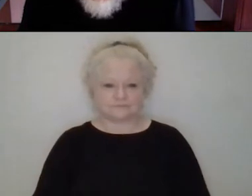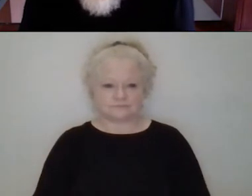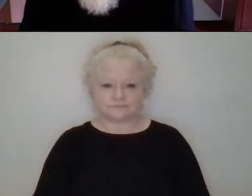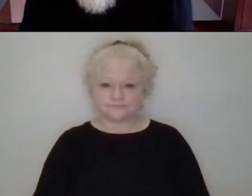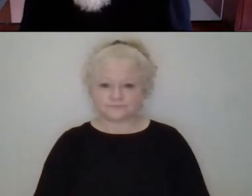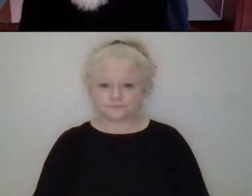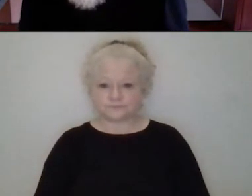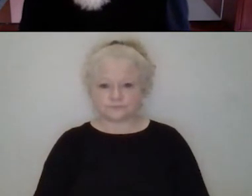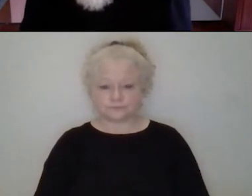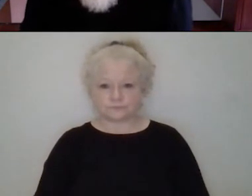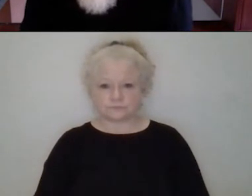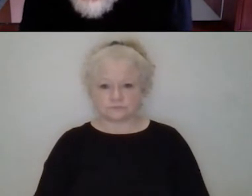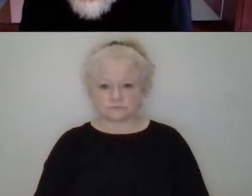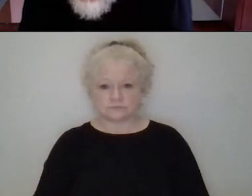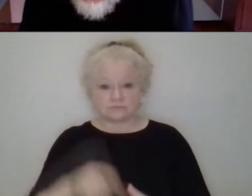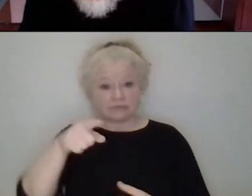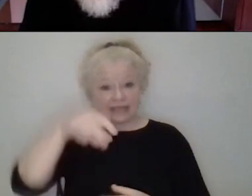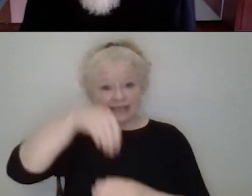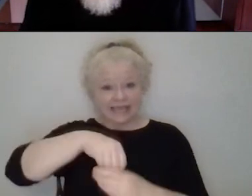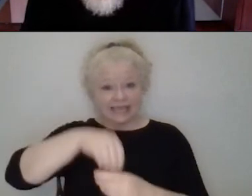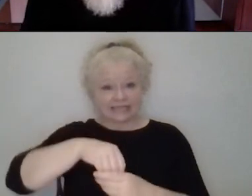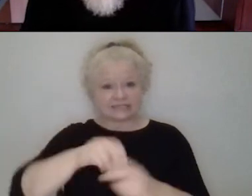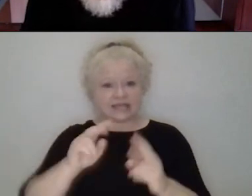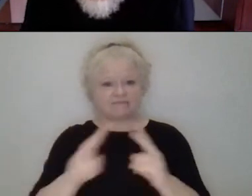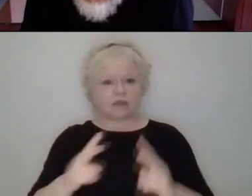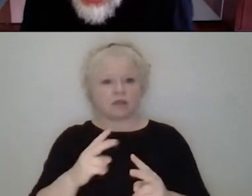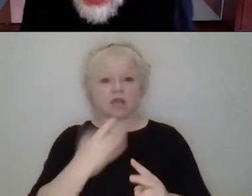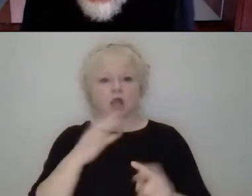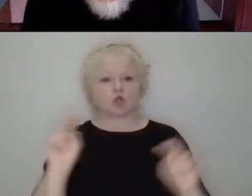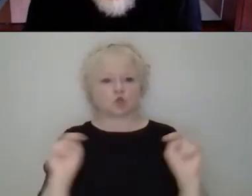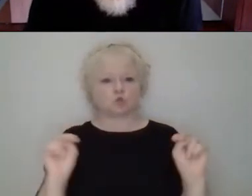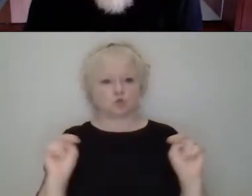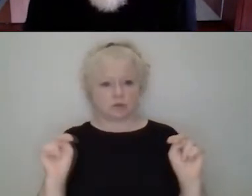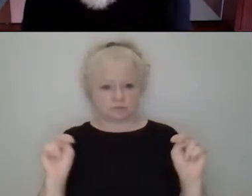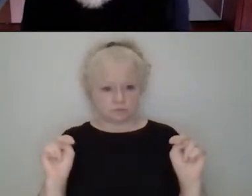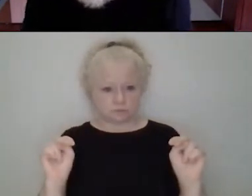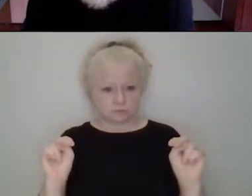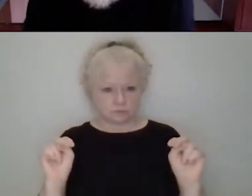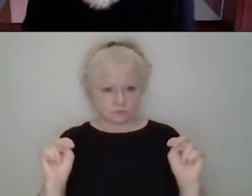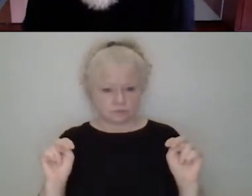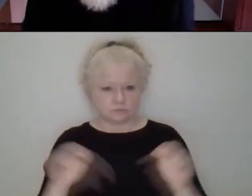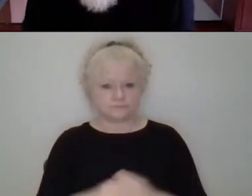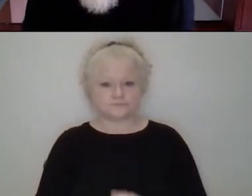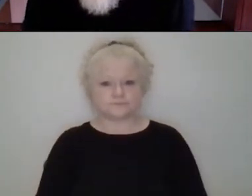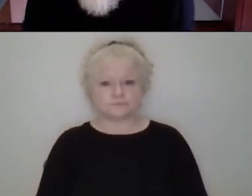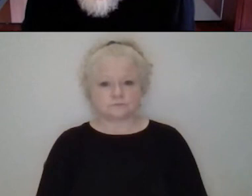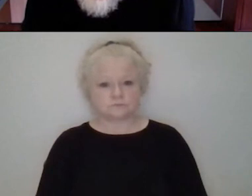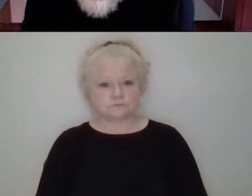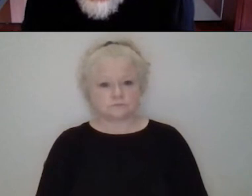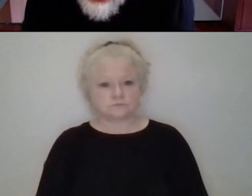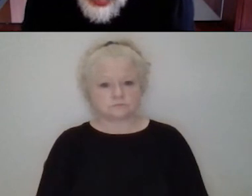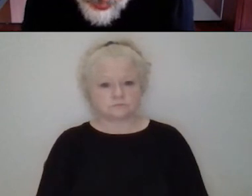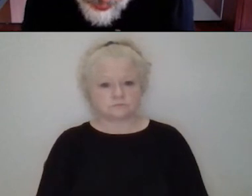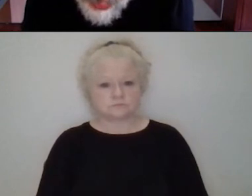cultures. So on the inside is really neutral. No, again, the strategy in this case for us was to disappear,